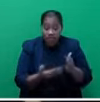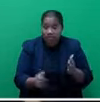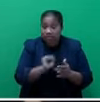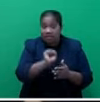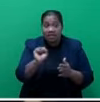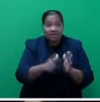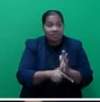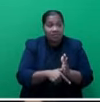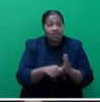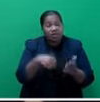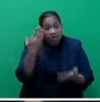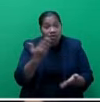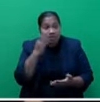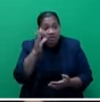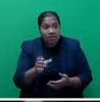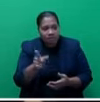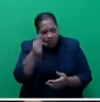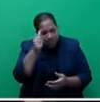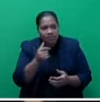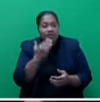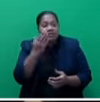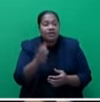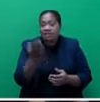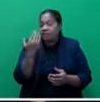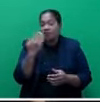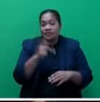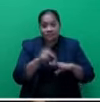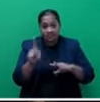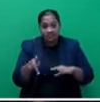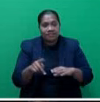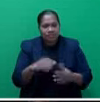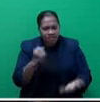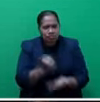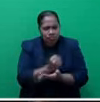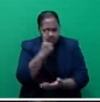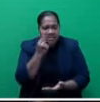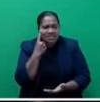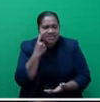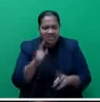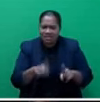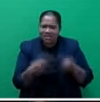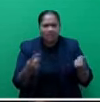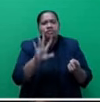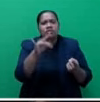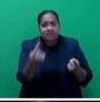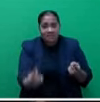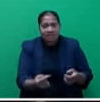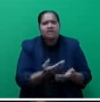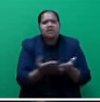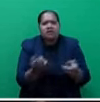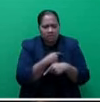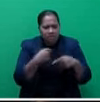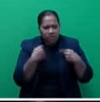Honourable Speaker, you were a speaker in the previous Parliament as well, and I'm sure you can see the difference yourself in how we are